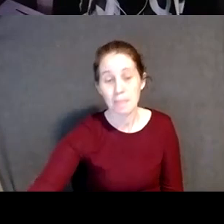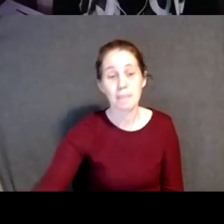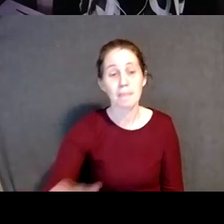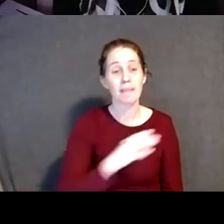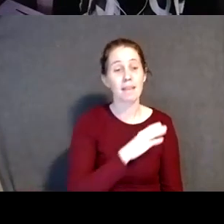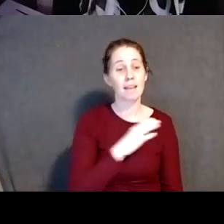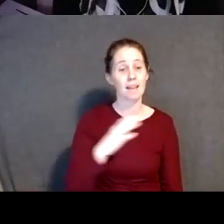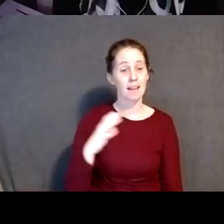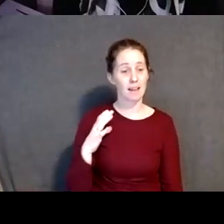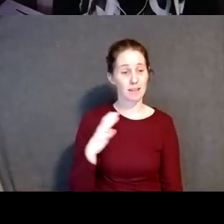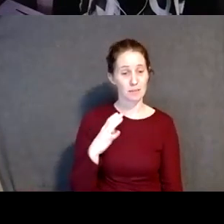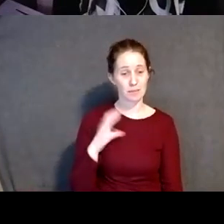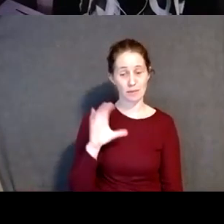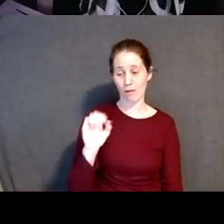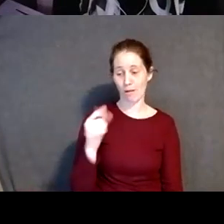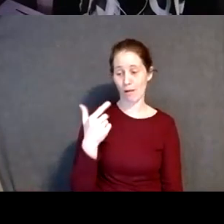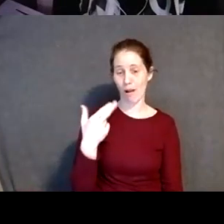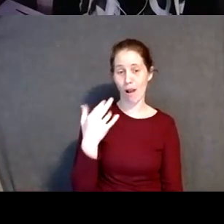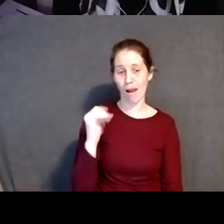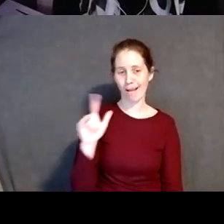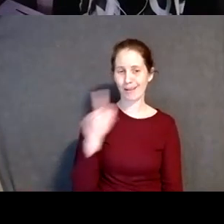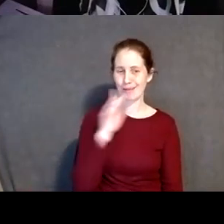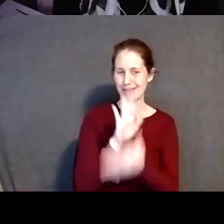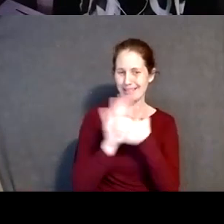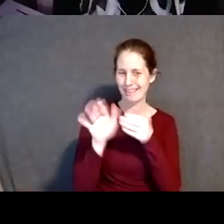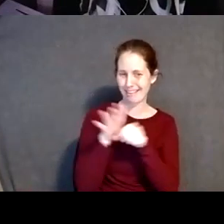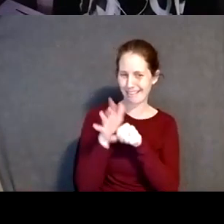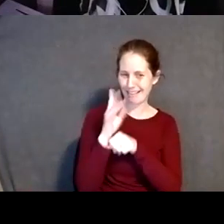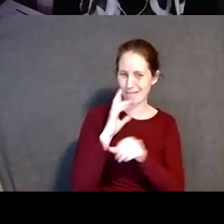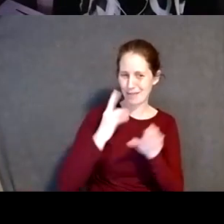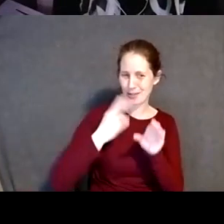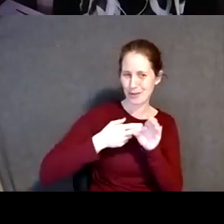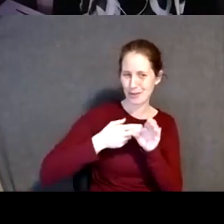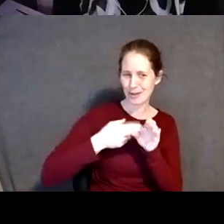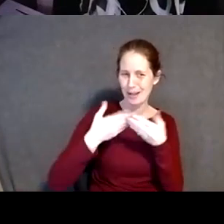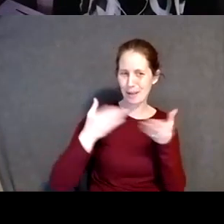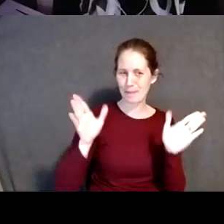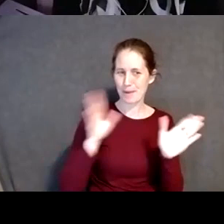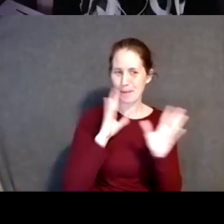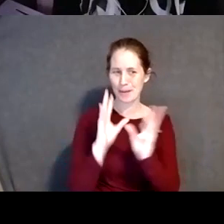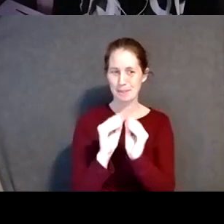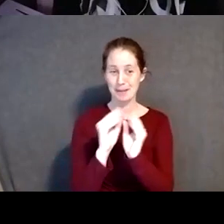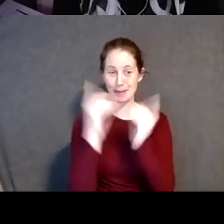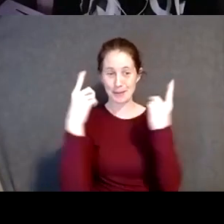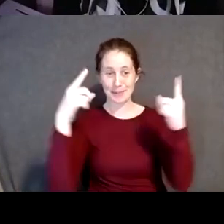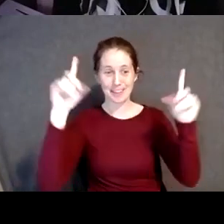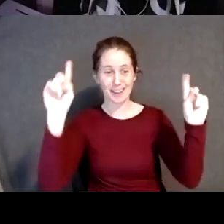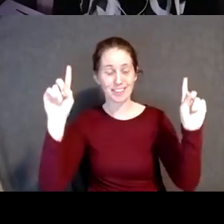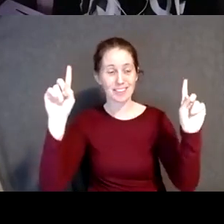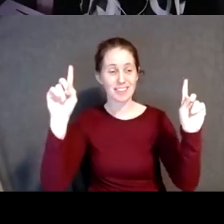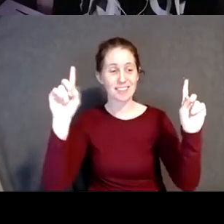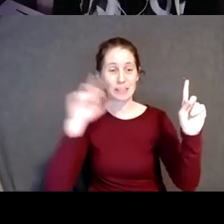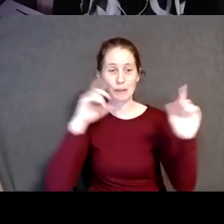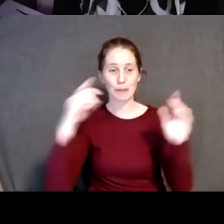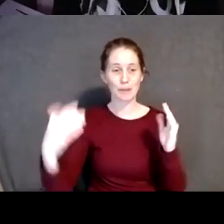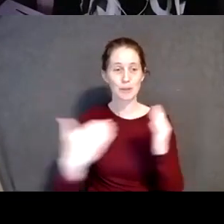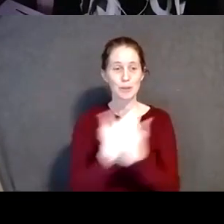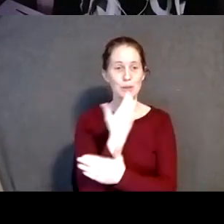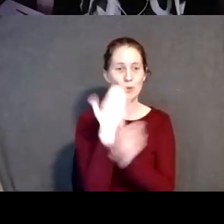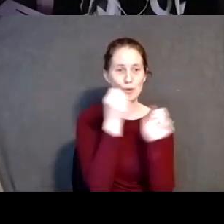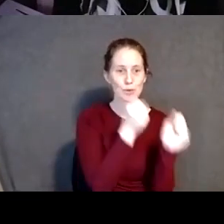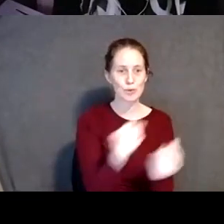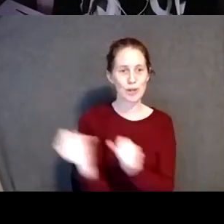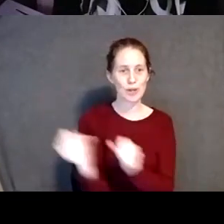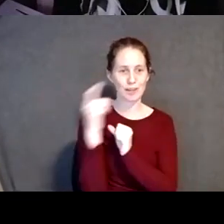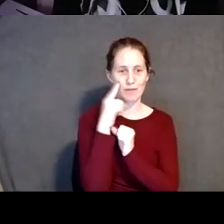Councilman Coghill was kind enough to join me in hosting a public meeting to sort of announce the new strategy for